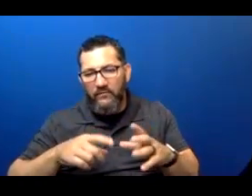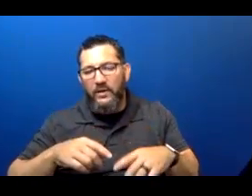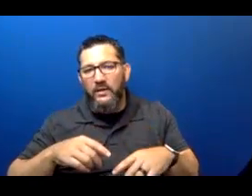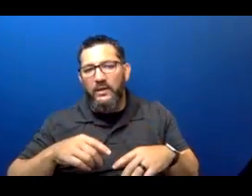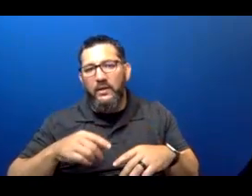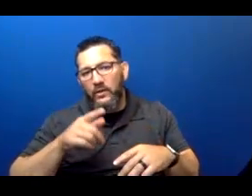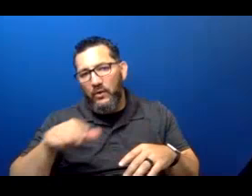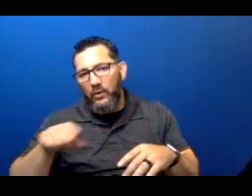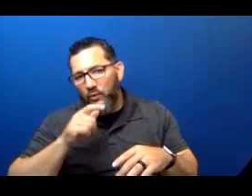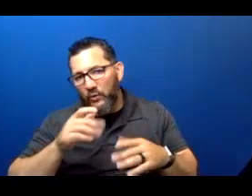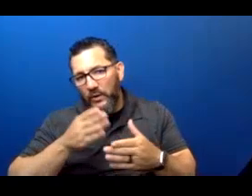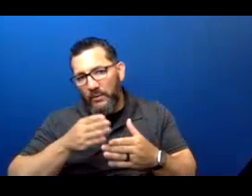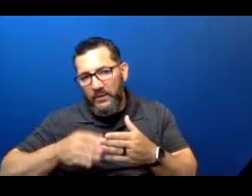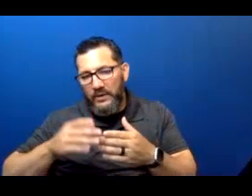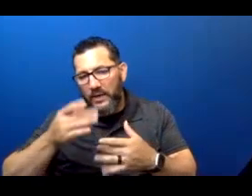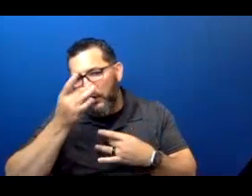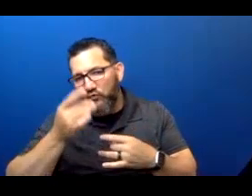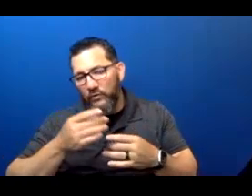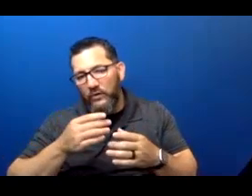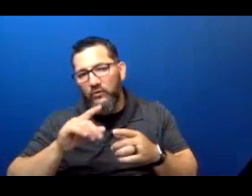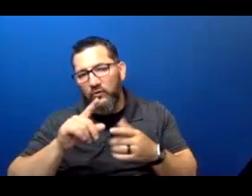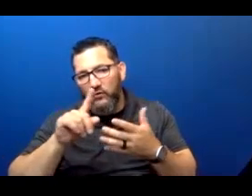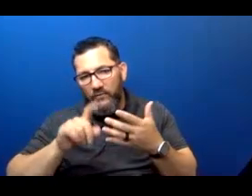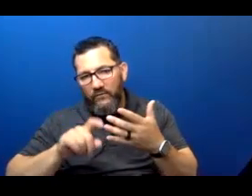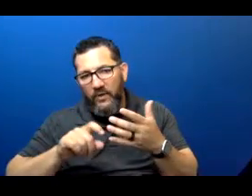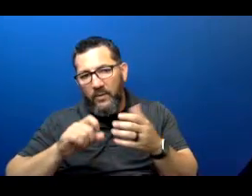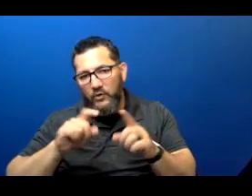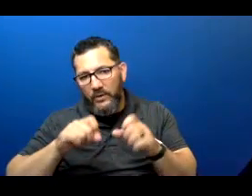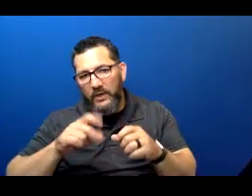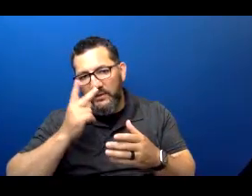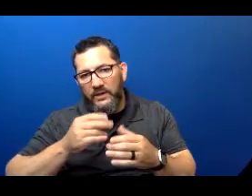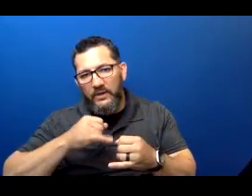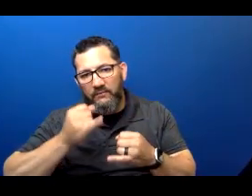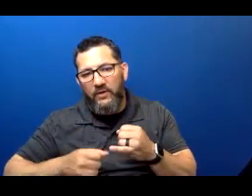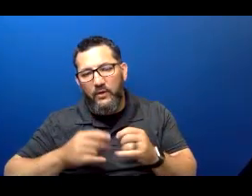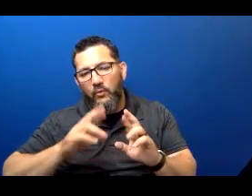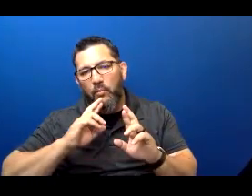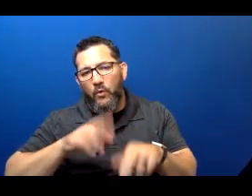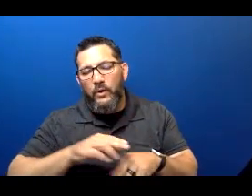the interest survey, but this is something that you will be able to see in the final report.